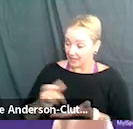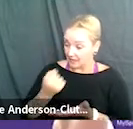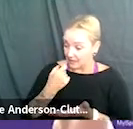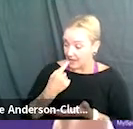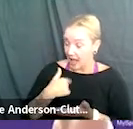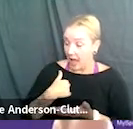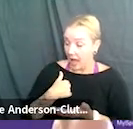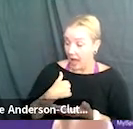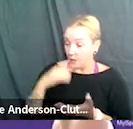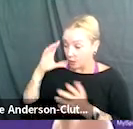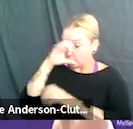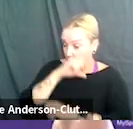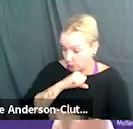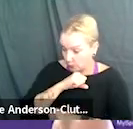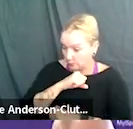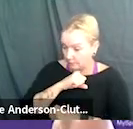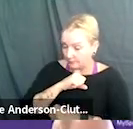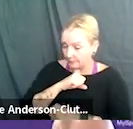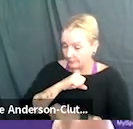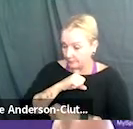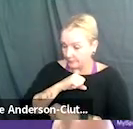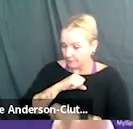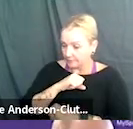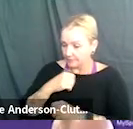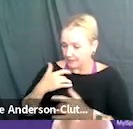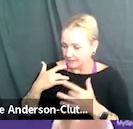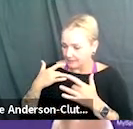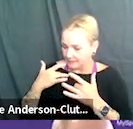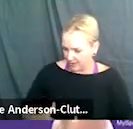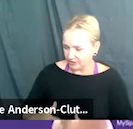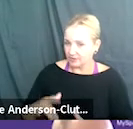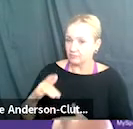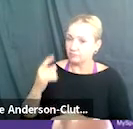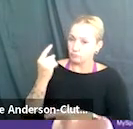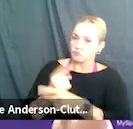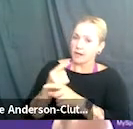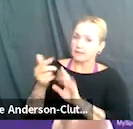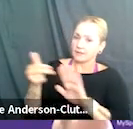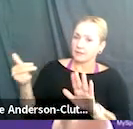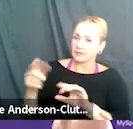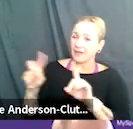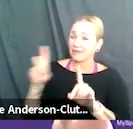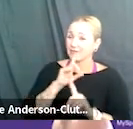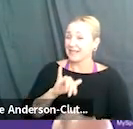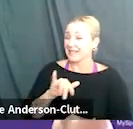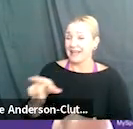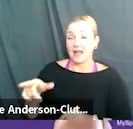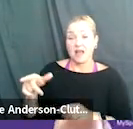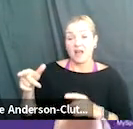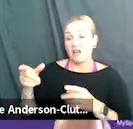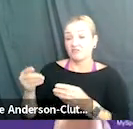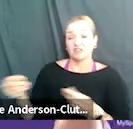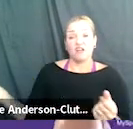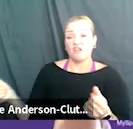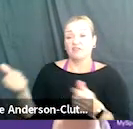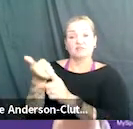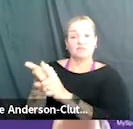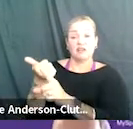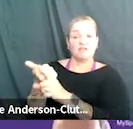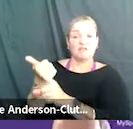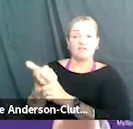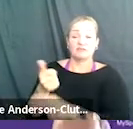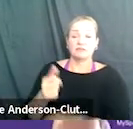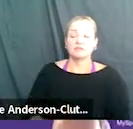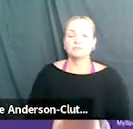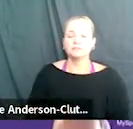think that what this young man's mother and I talked about, I don't want to say extensively, but at fairly great length, I